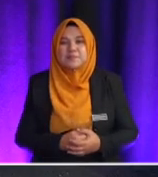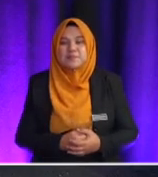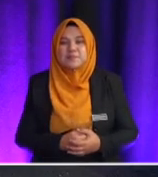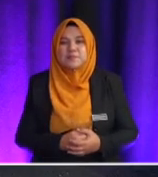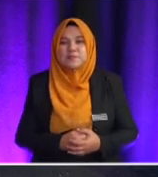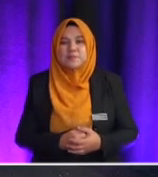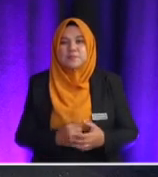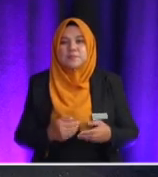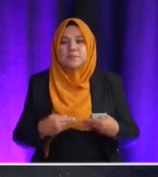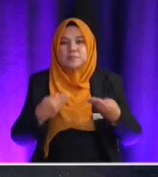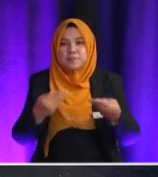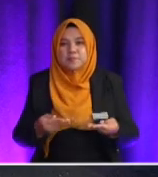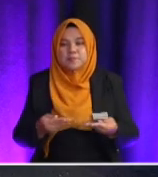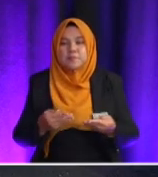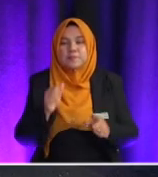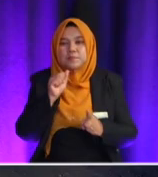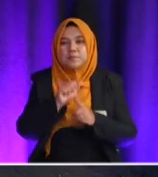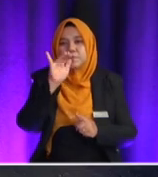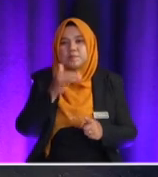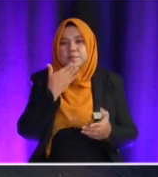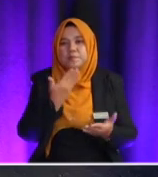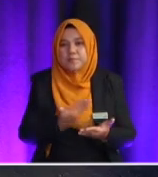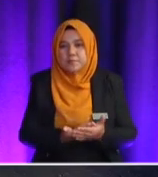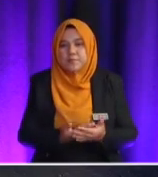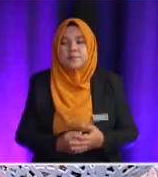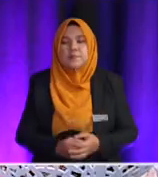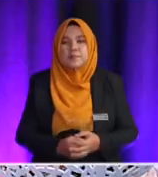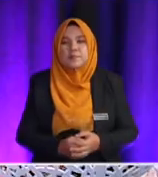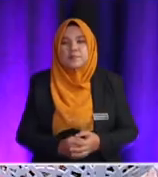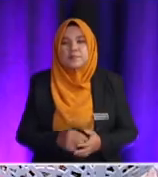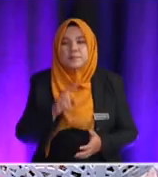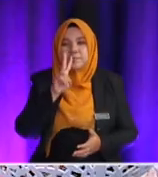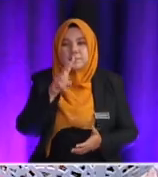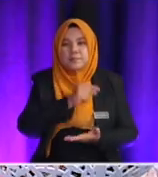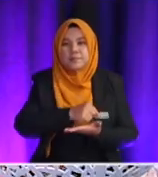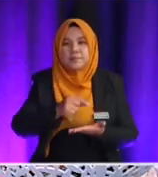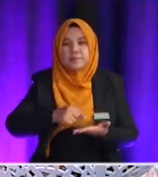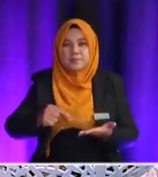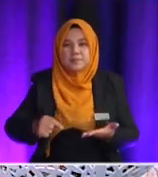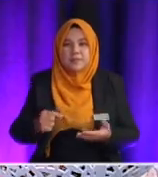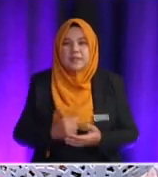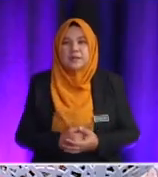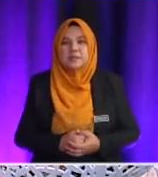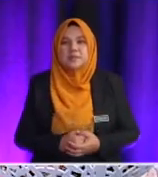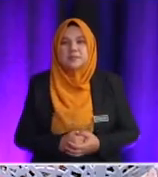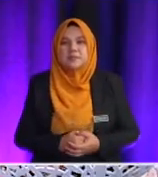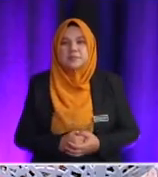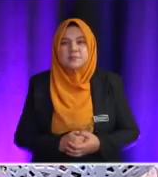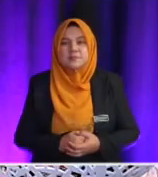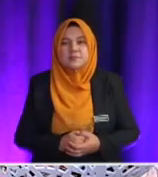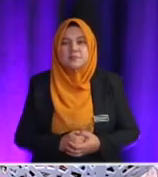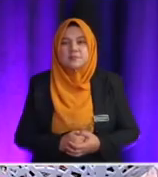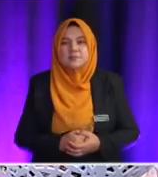good sentence. Oh, she did. We can give her two pens. Good so job, Sasha. It seems